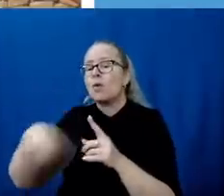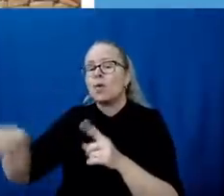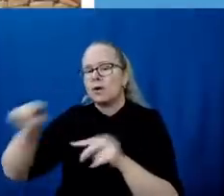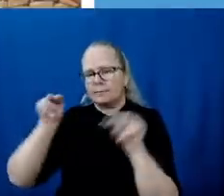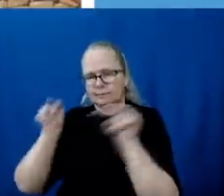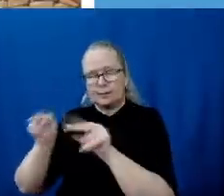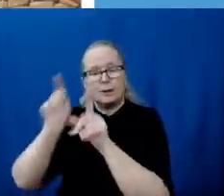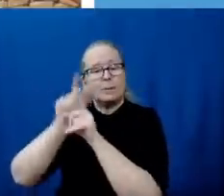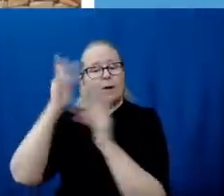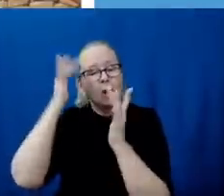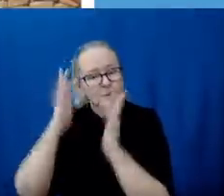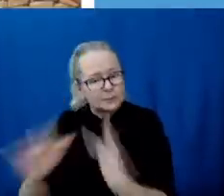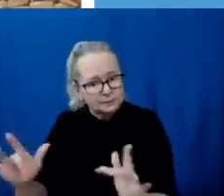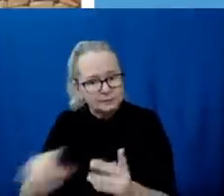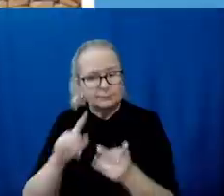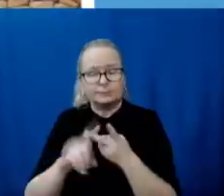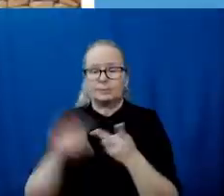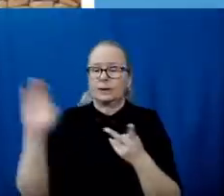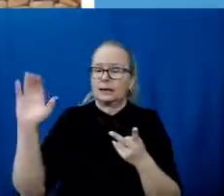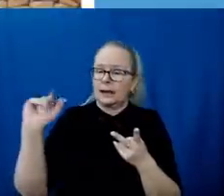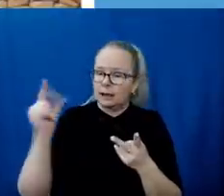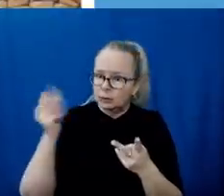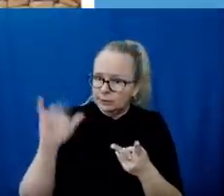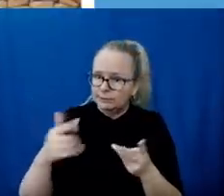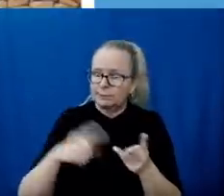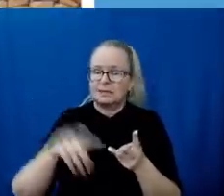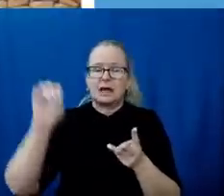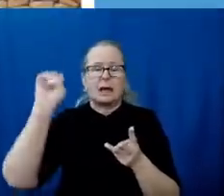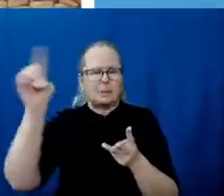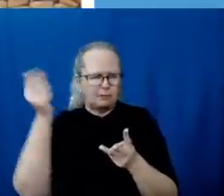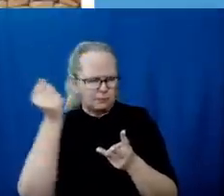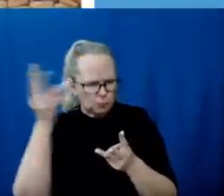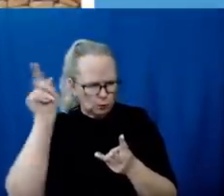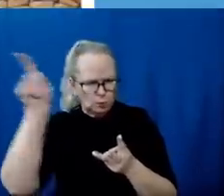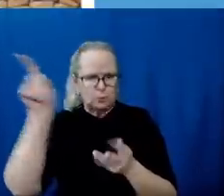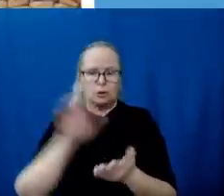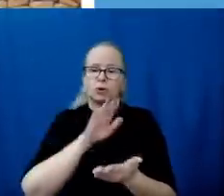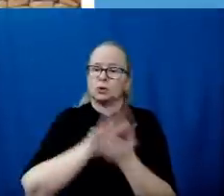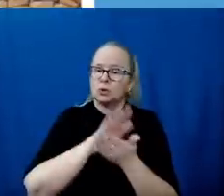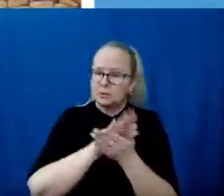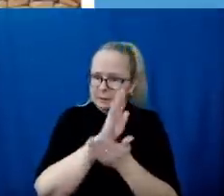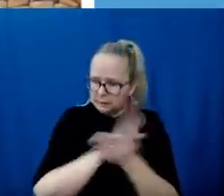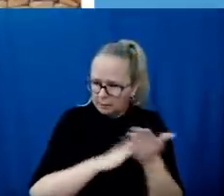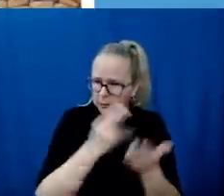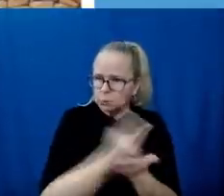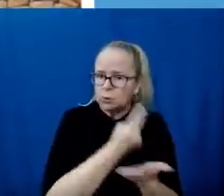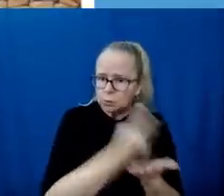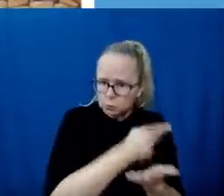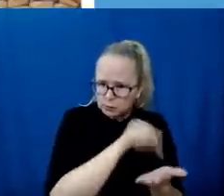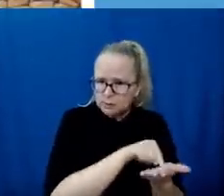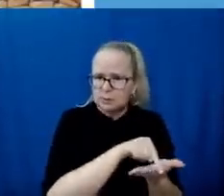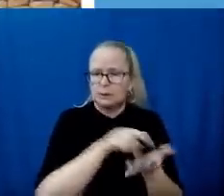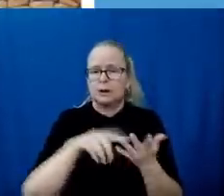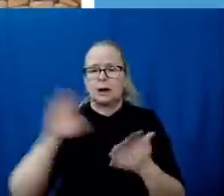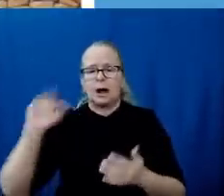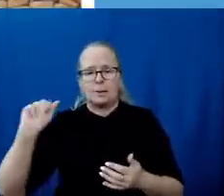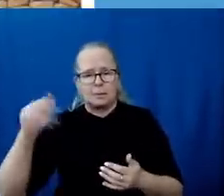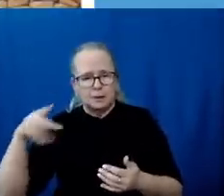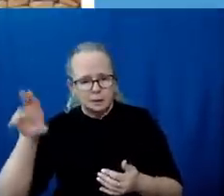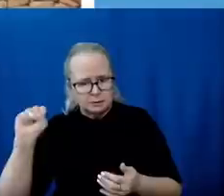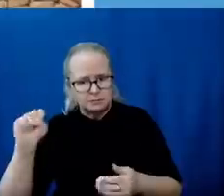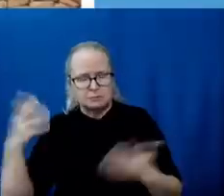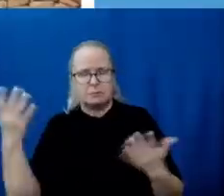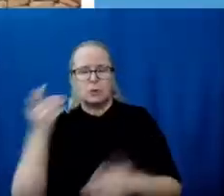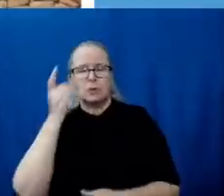in hospitals, all major hospitals in Calgary, and increasingly a couple in Edmonton. We've had them in schools. We've had them